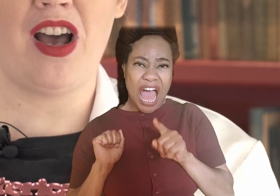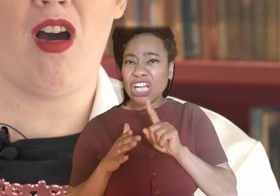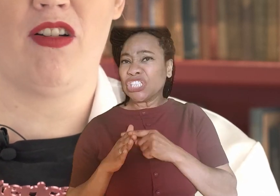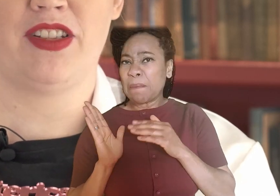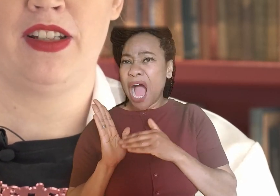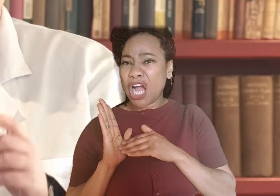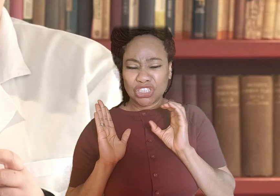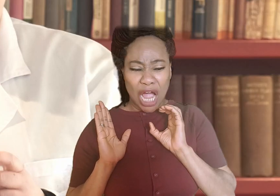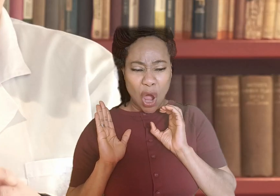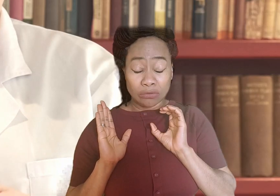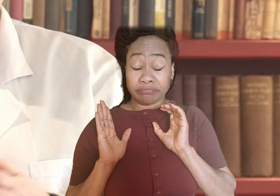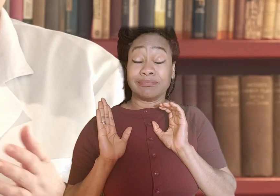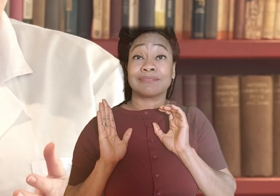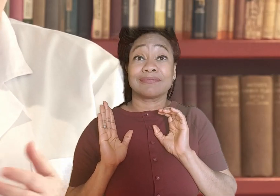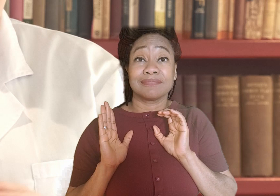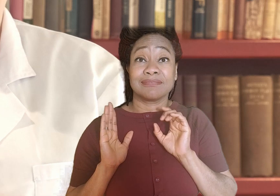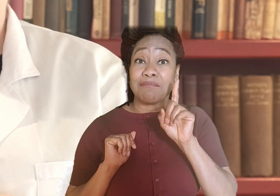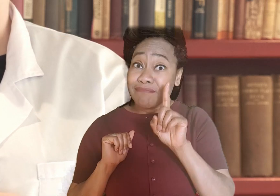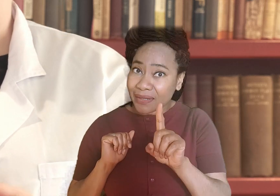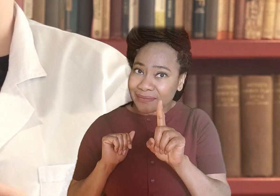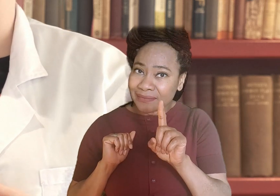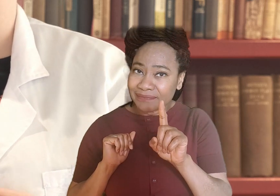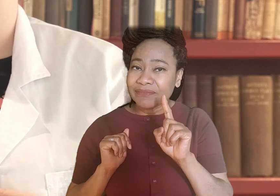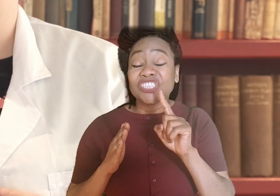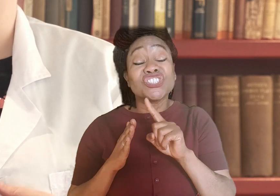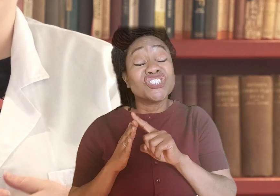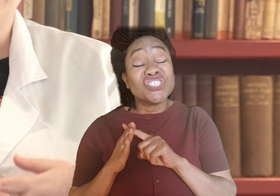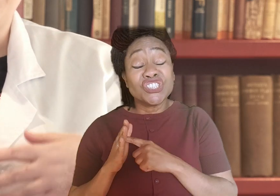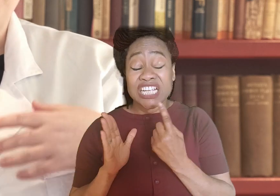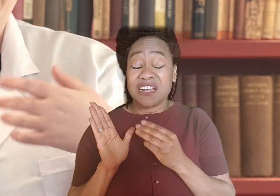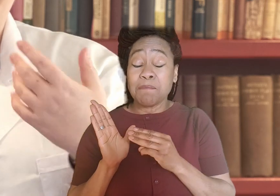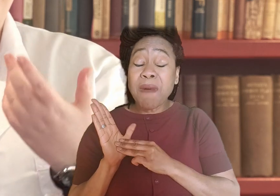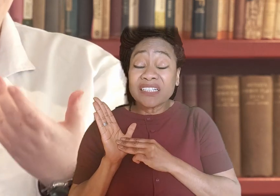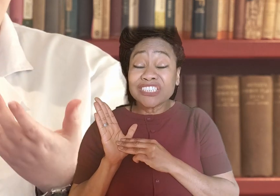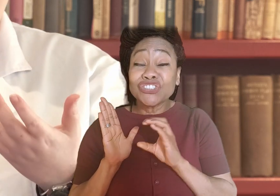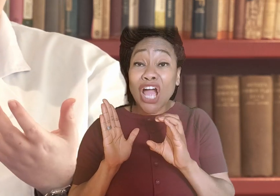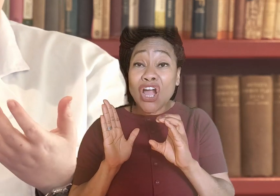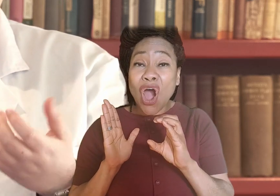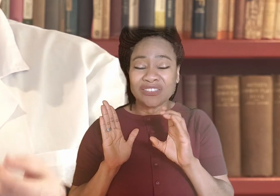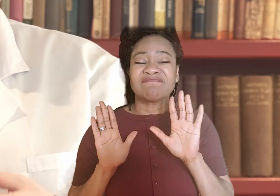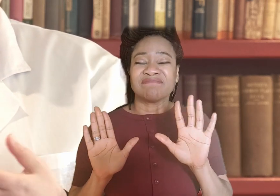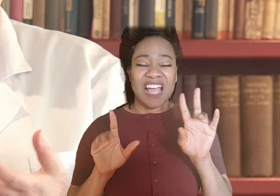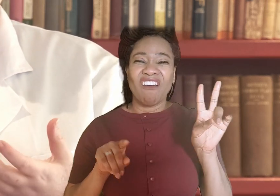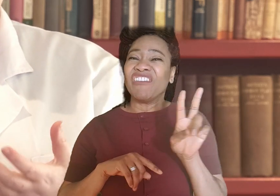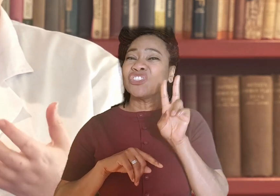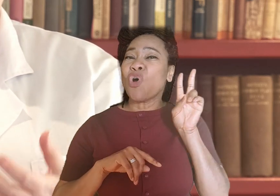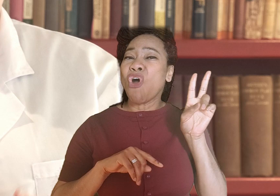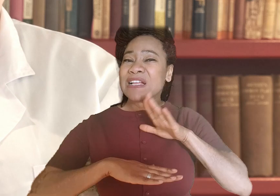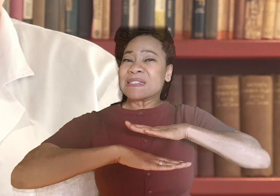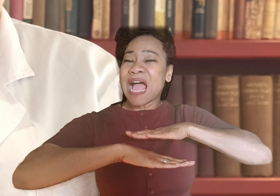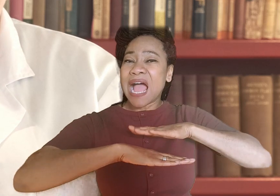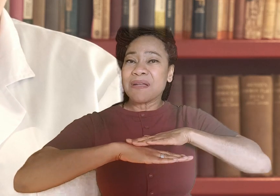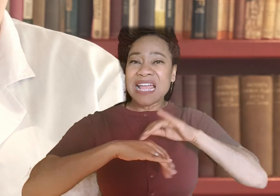Jean-Martin Charcot? But with Jean-Martin Charcot, we hit the Victorian era and the